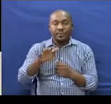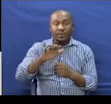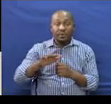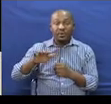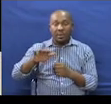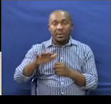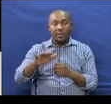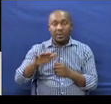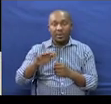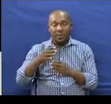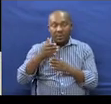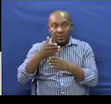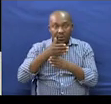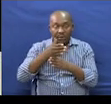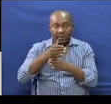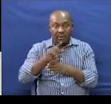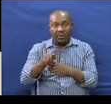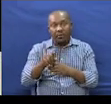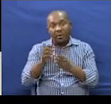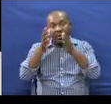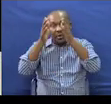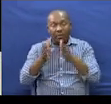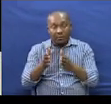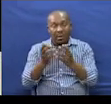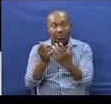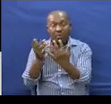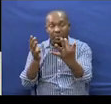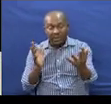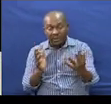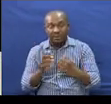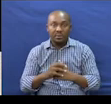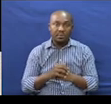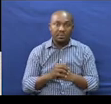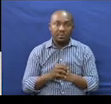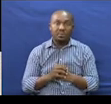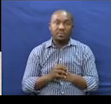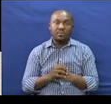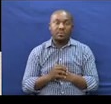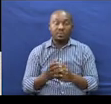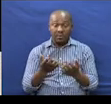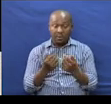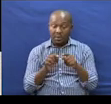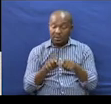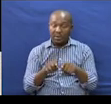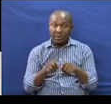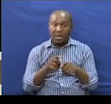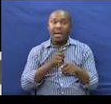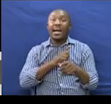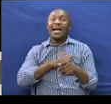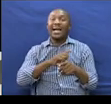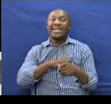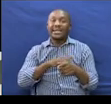areas that is concerning with the human populations. That is the